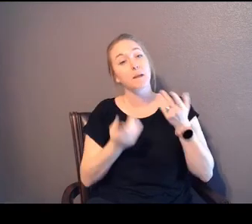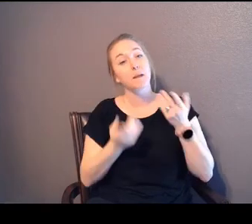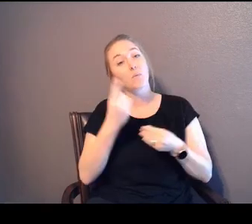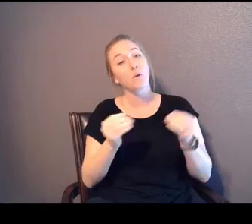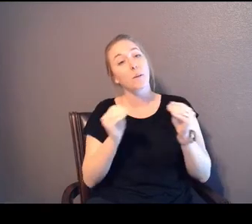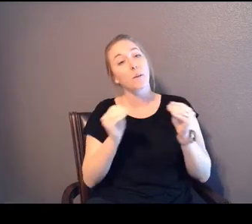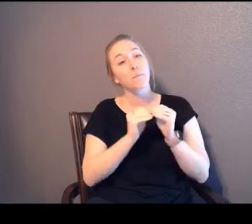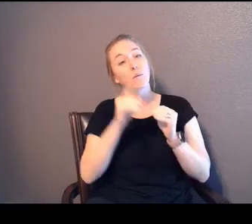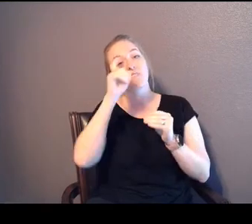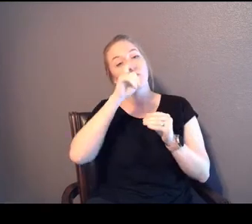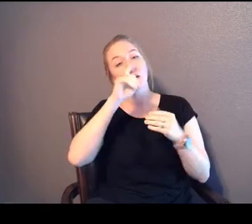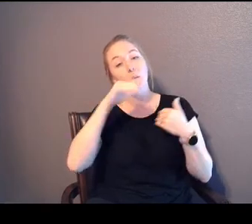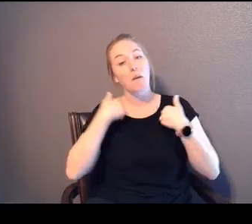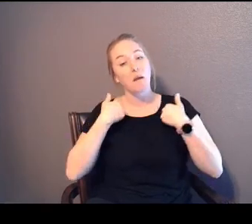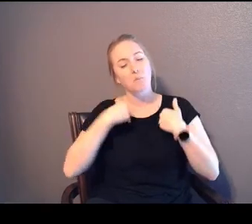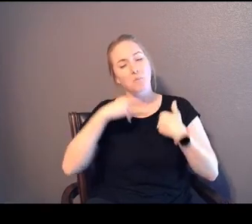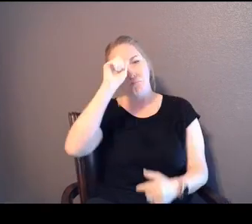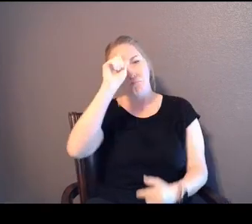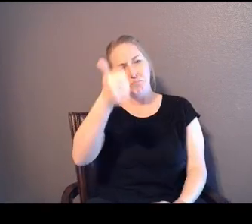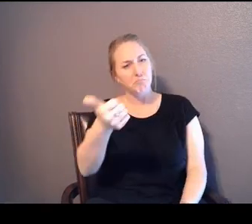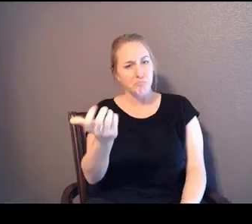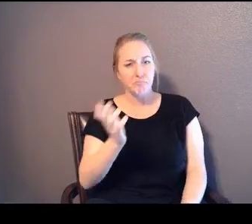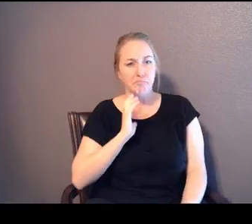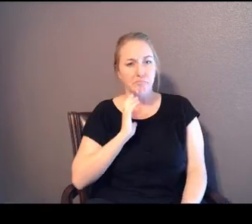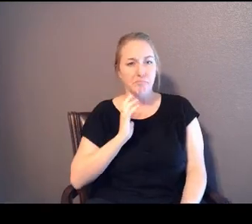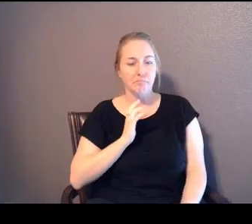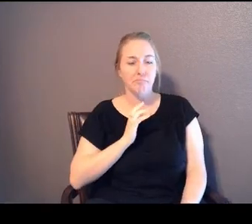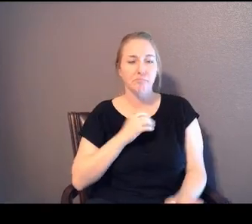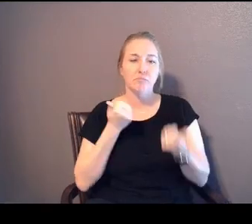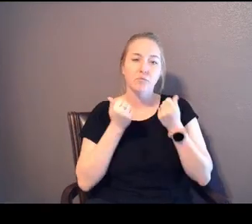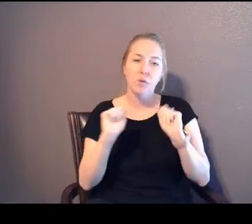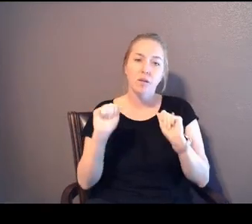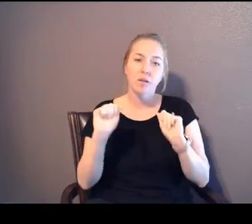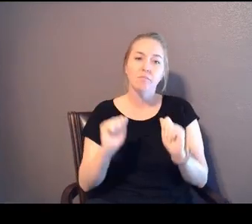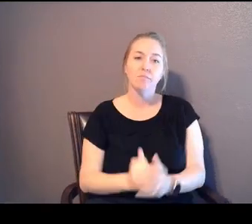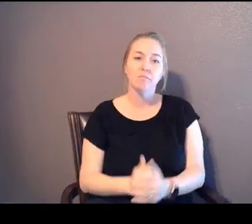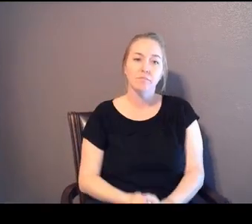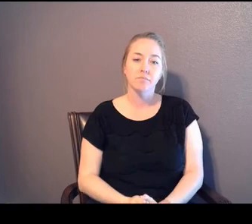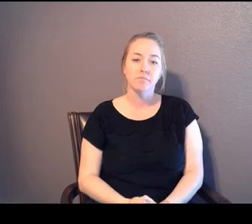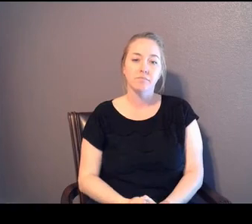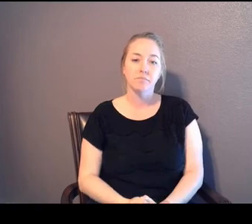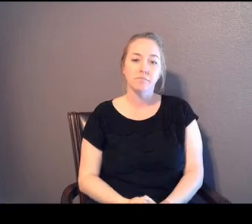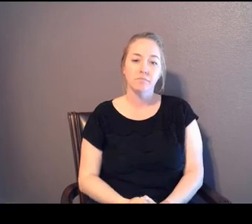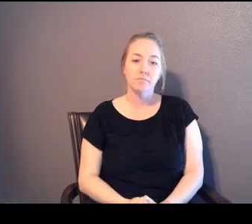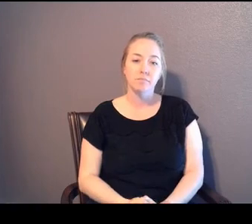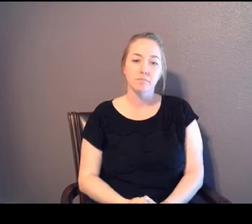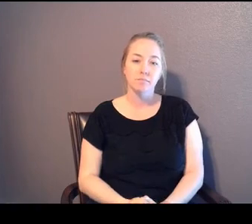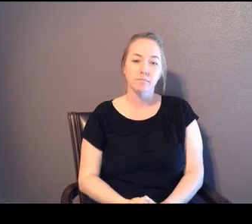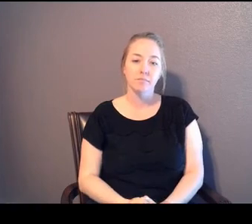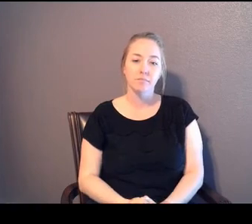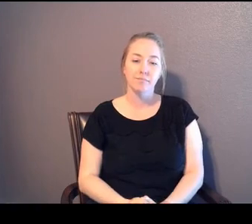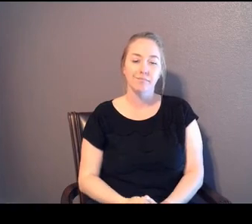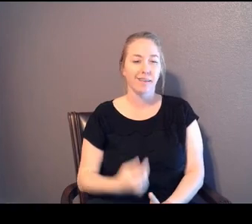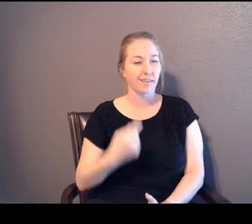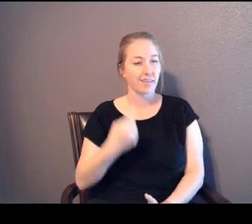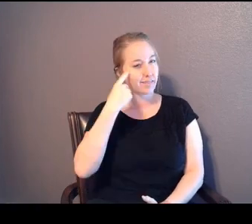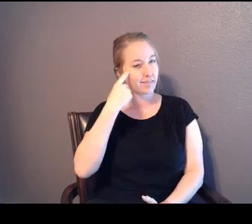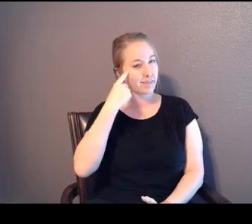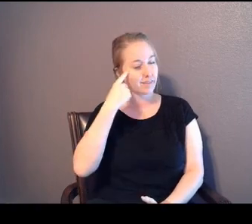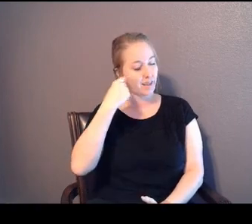you. And you can give it a try. I think I'm going to stop recording this right